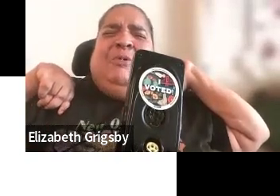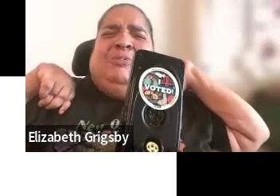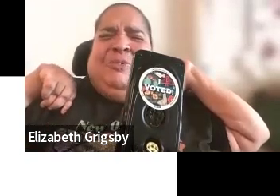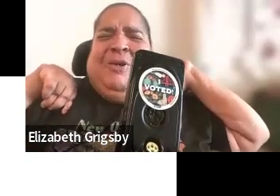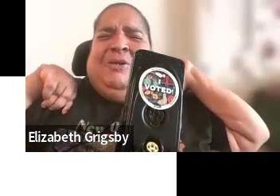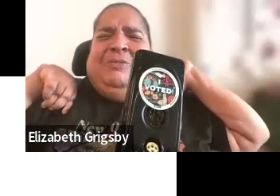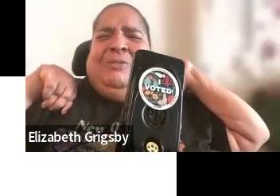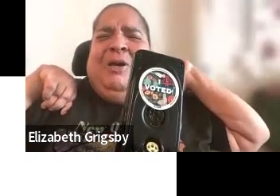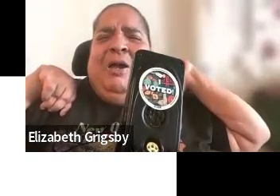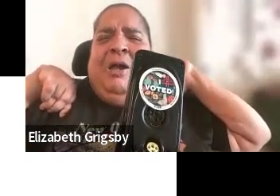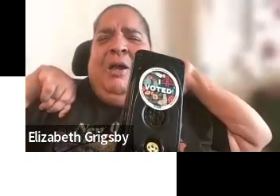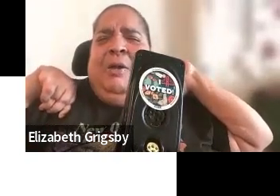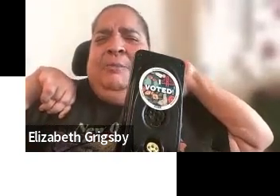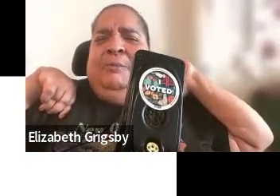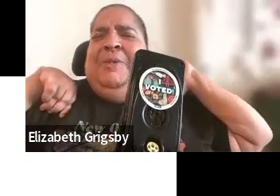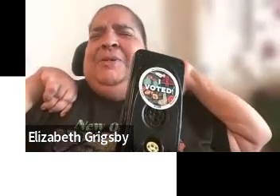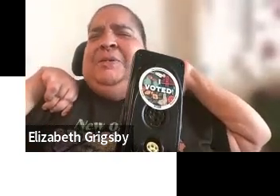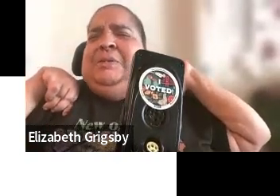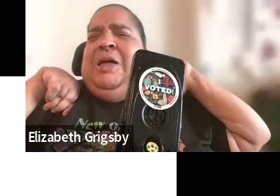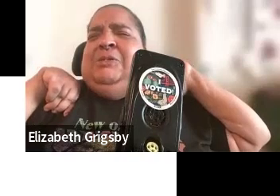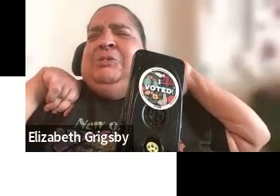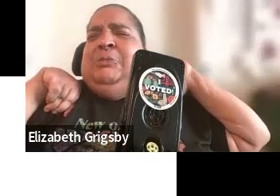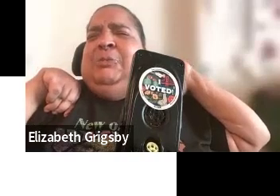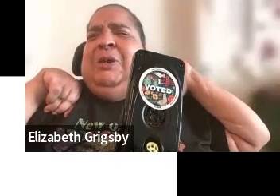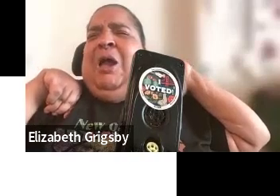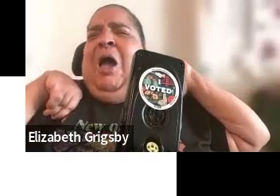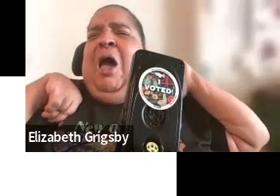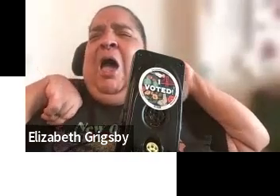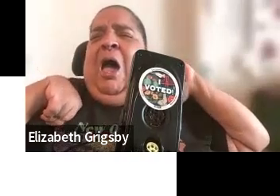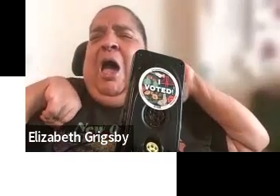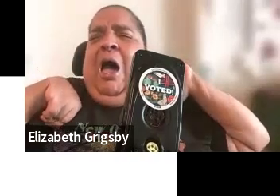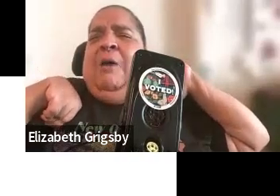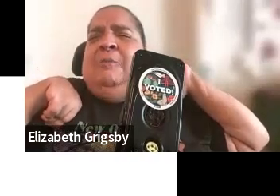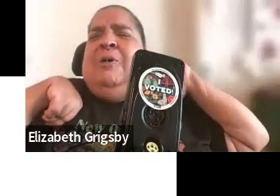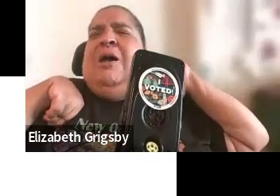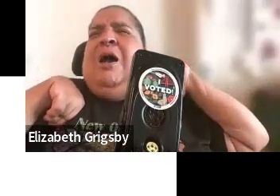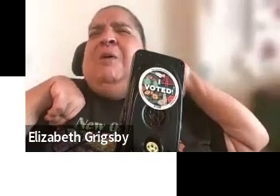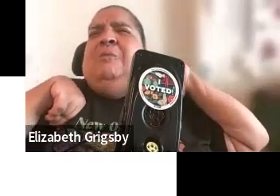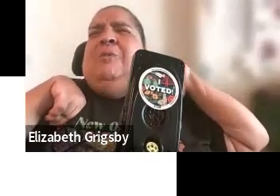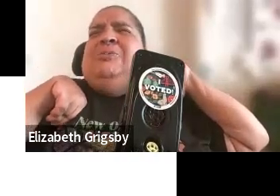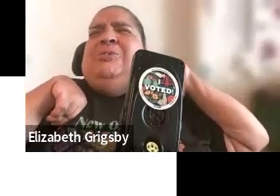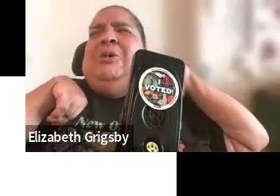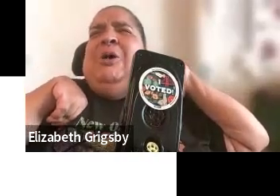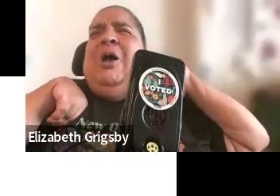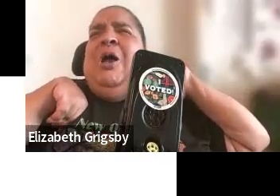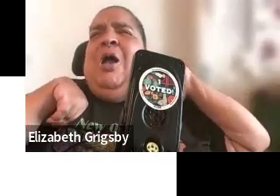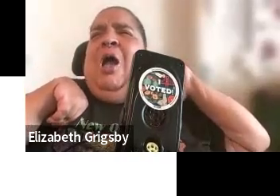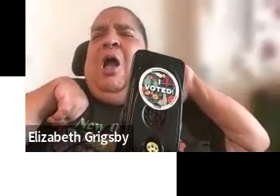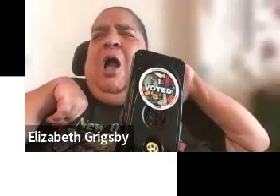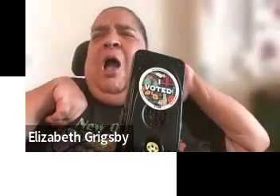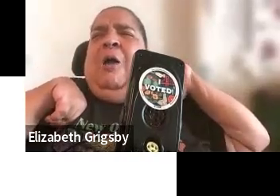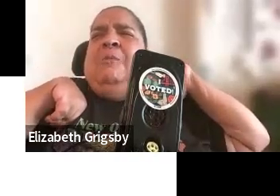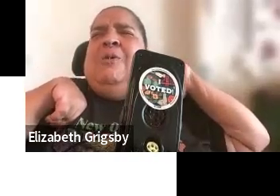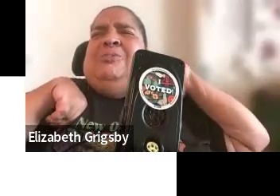of those things mean a lot to me. I want